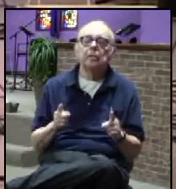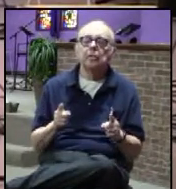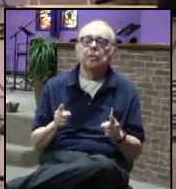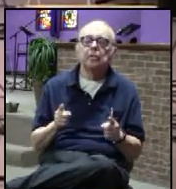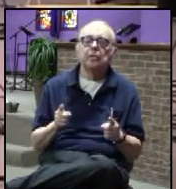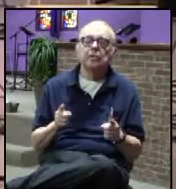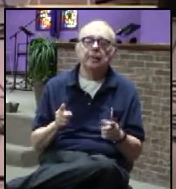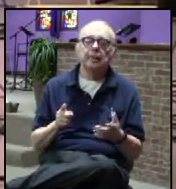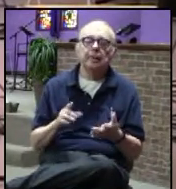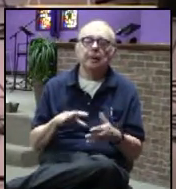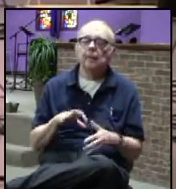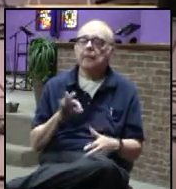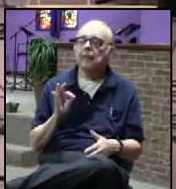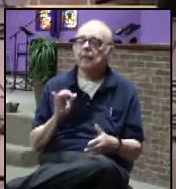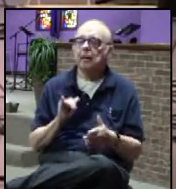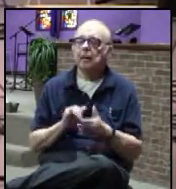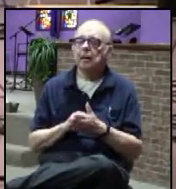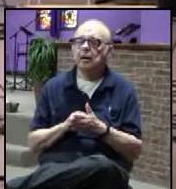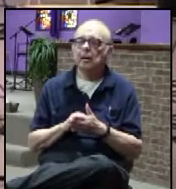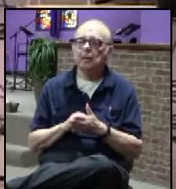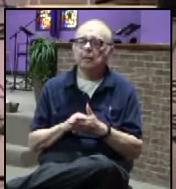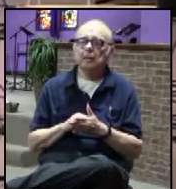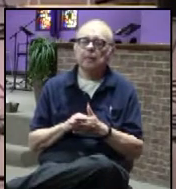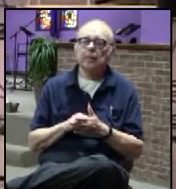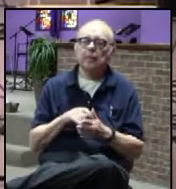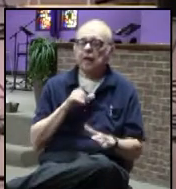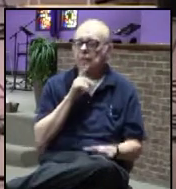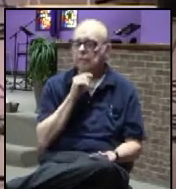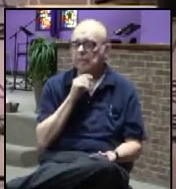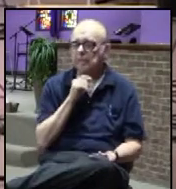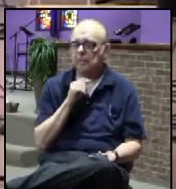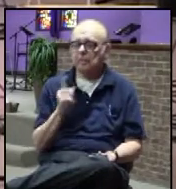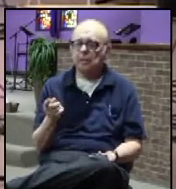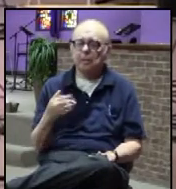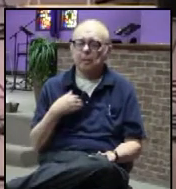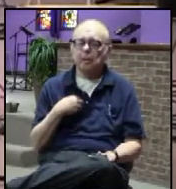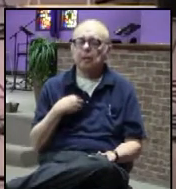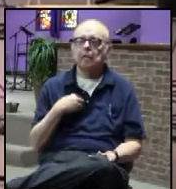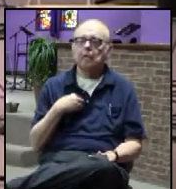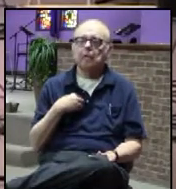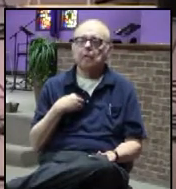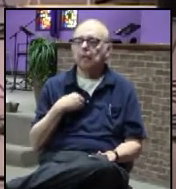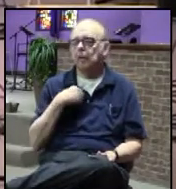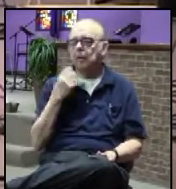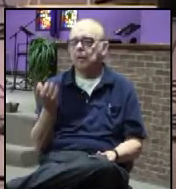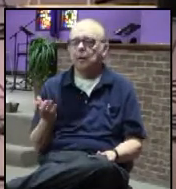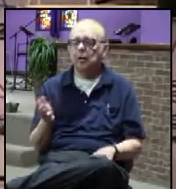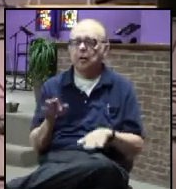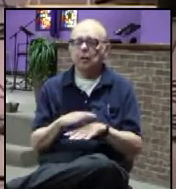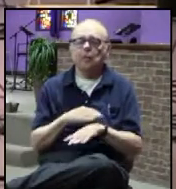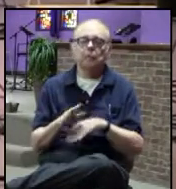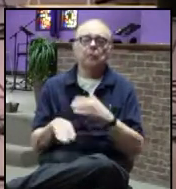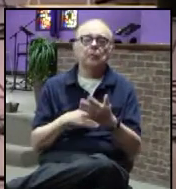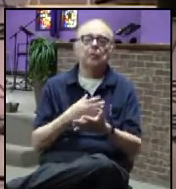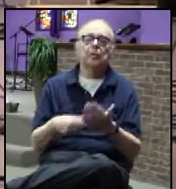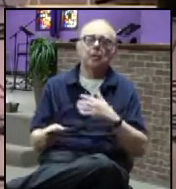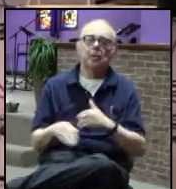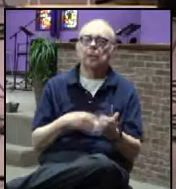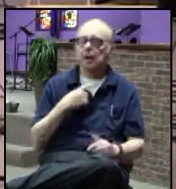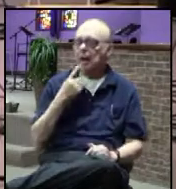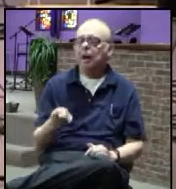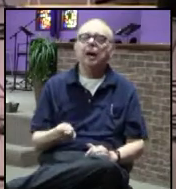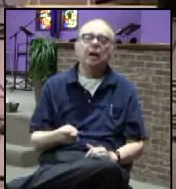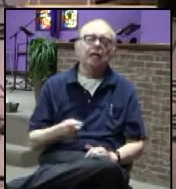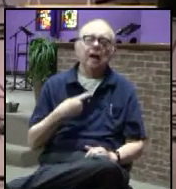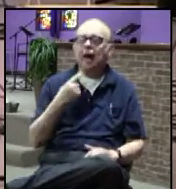find this, these seagulls, they were just calling out over top of each other, and they kept